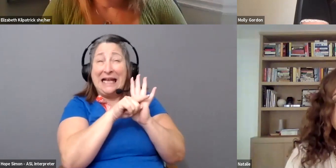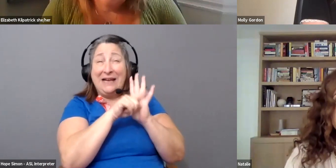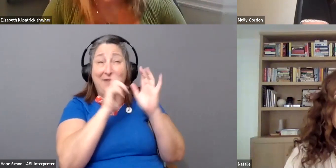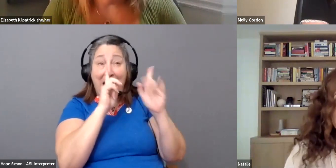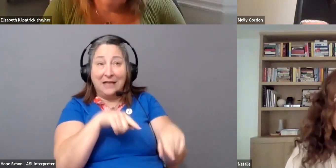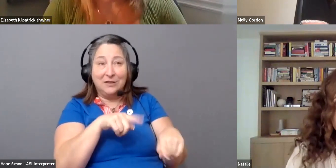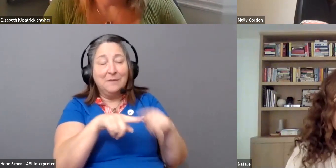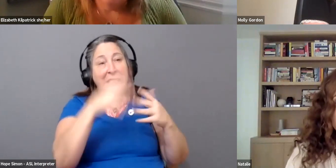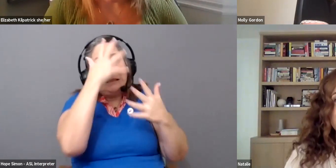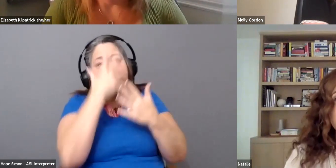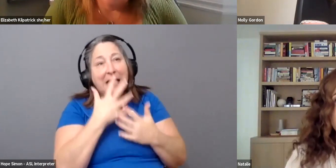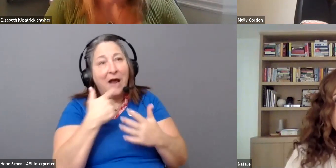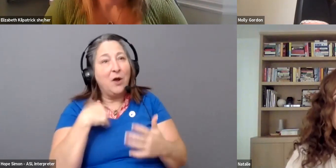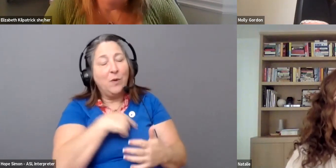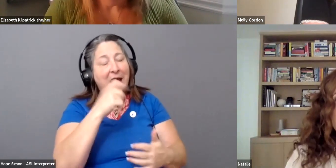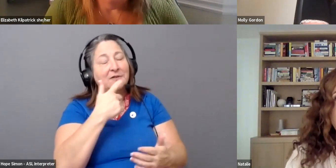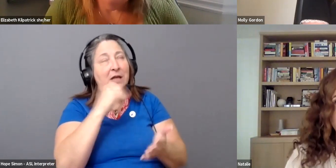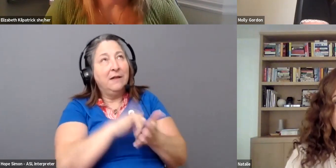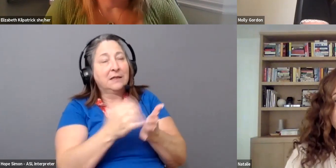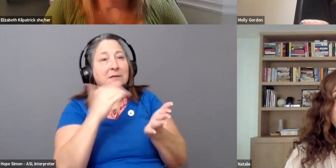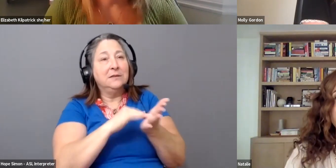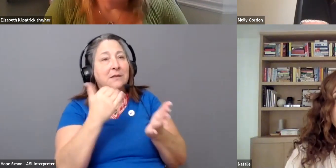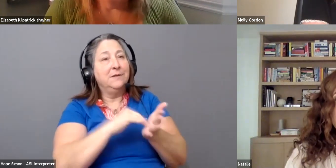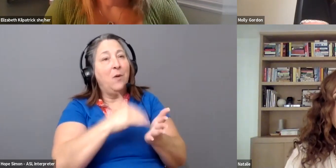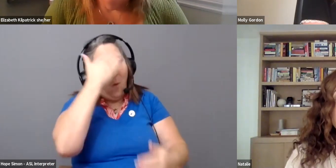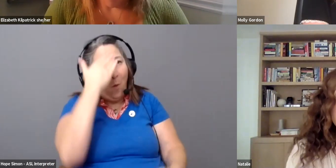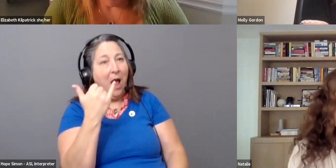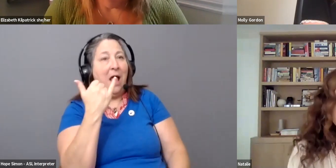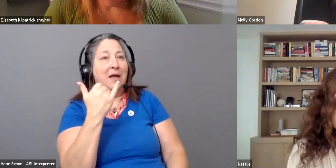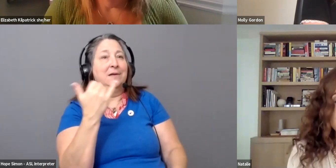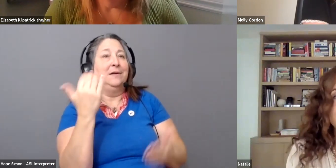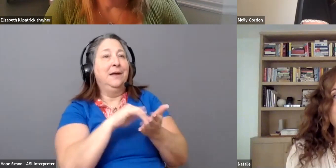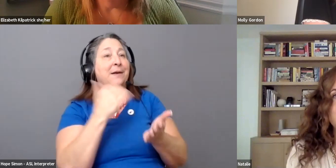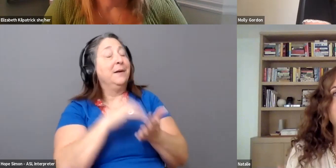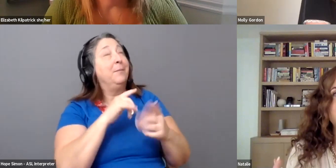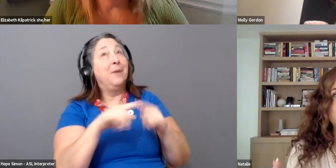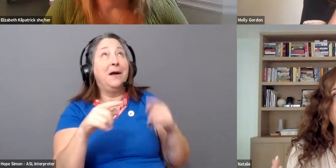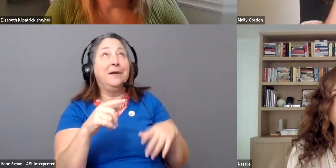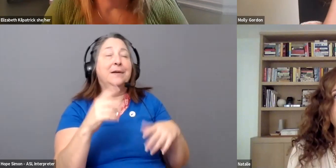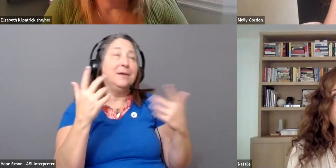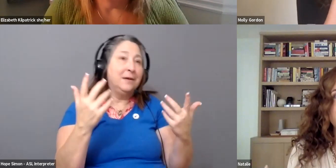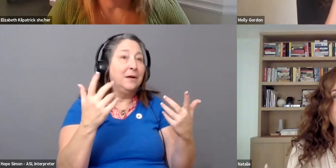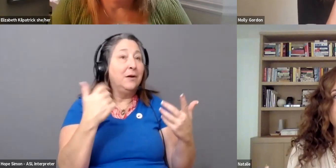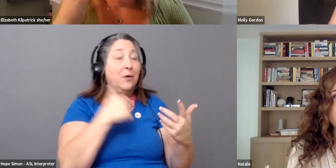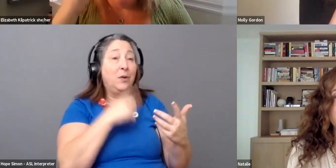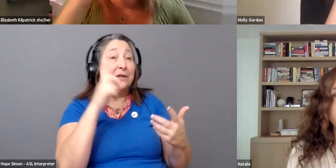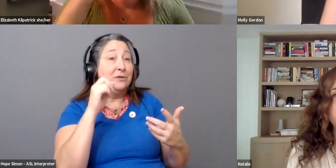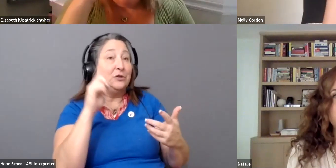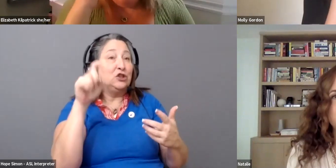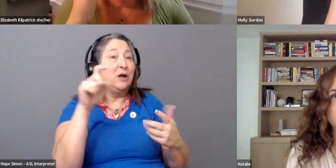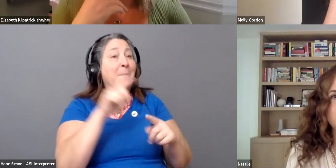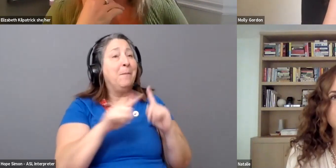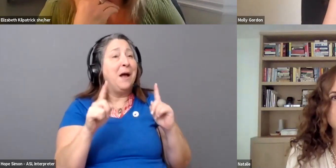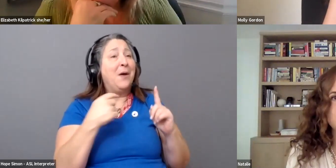keep saying this, because Right. why? You know, and we should, but like, we are living